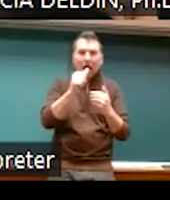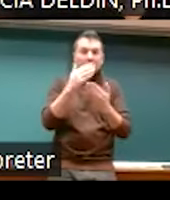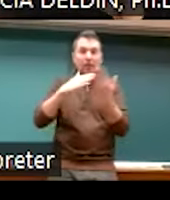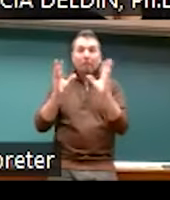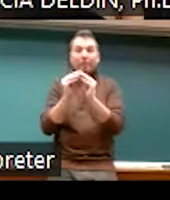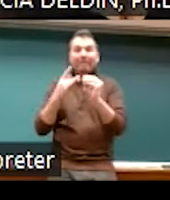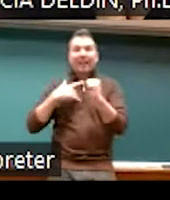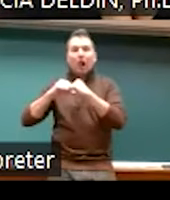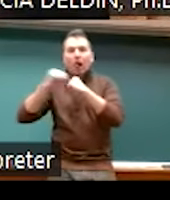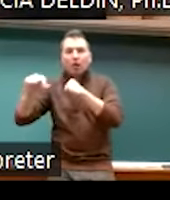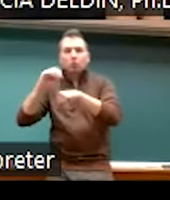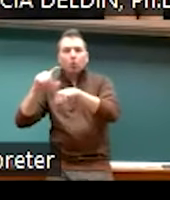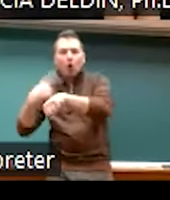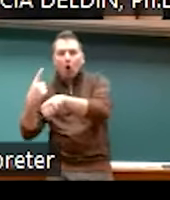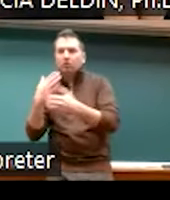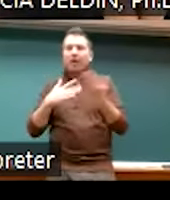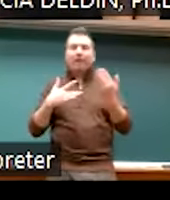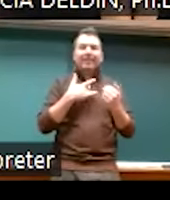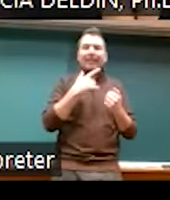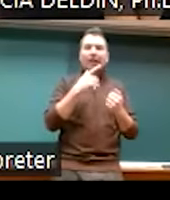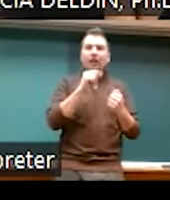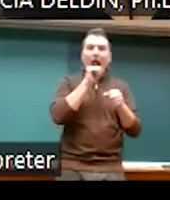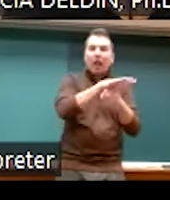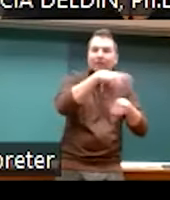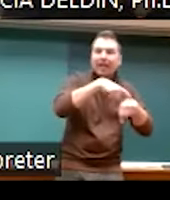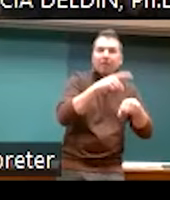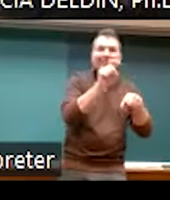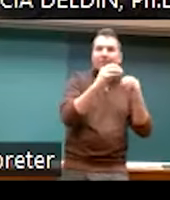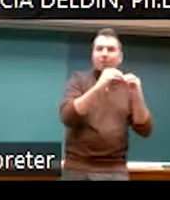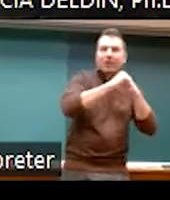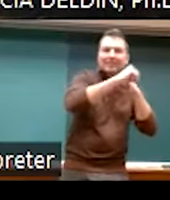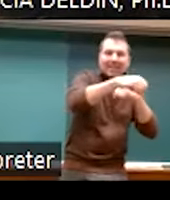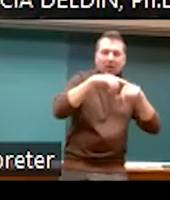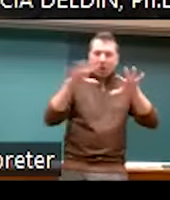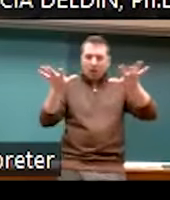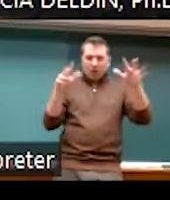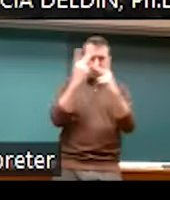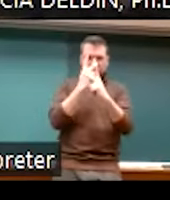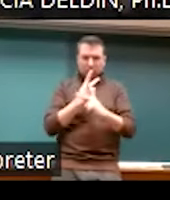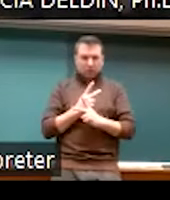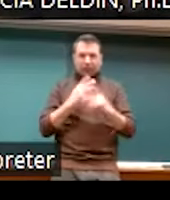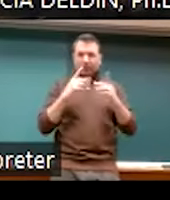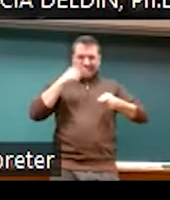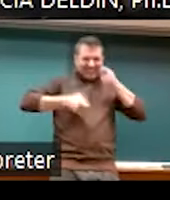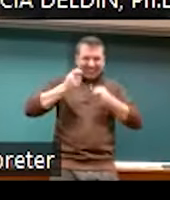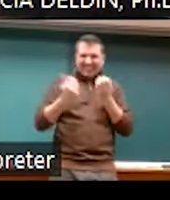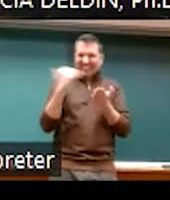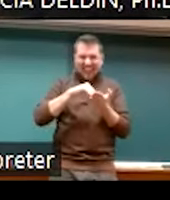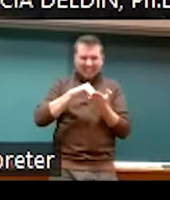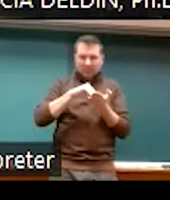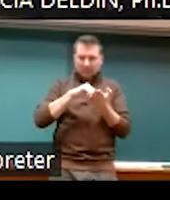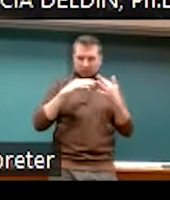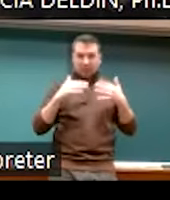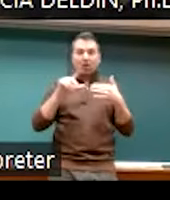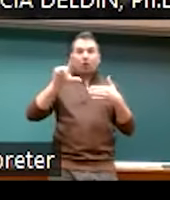short, where were people not getting their points, and so on. So then around 2018, 2019, we started our